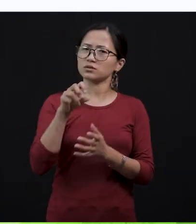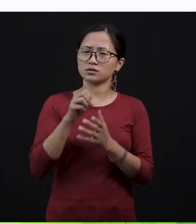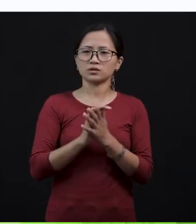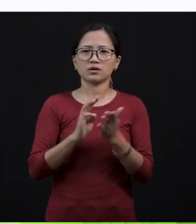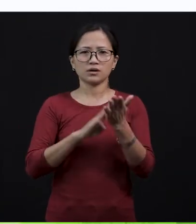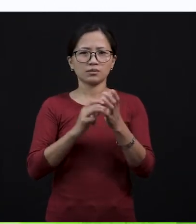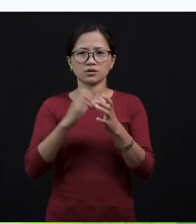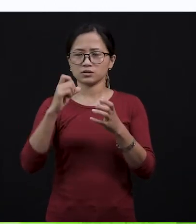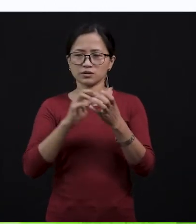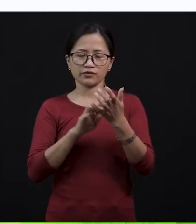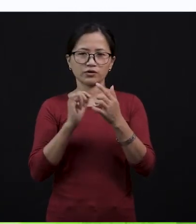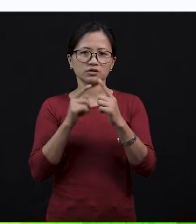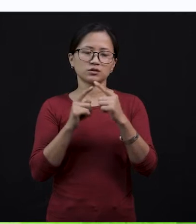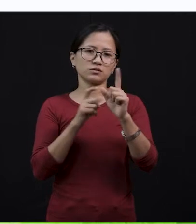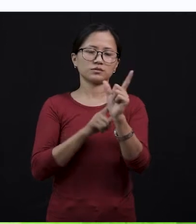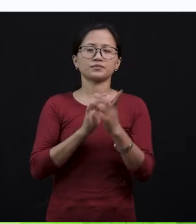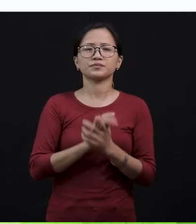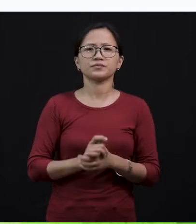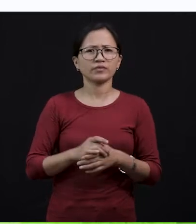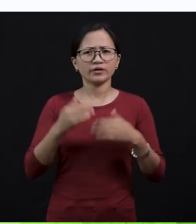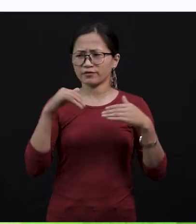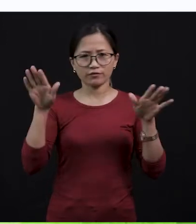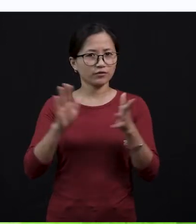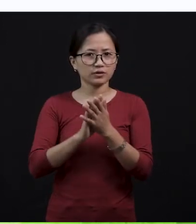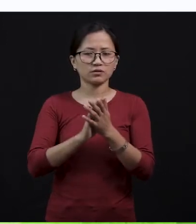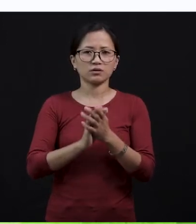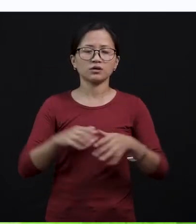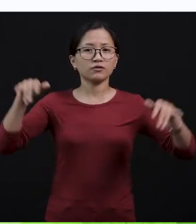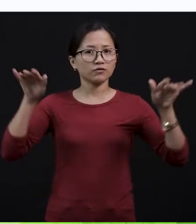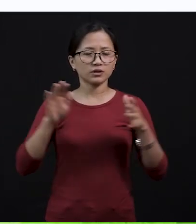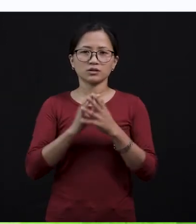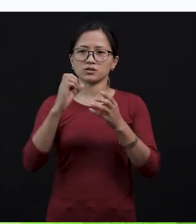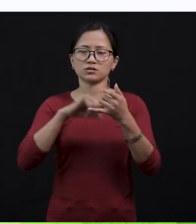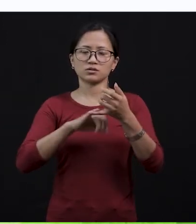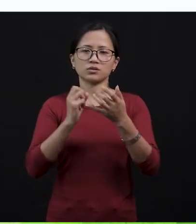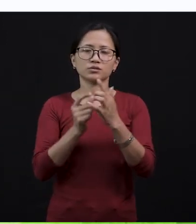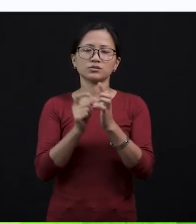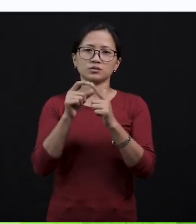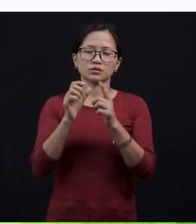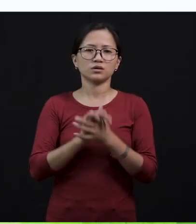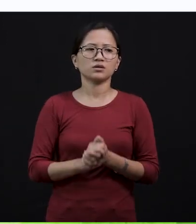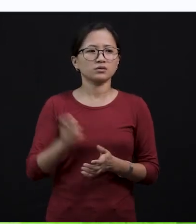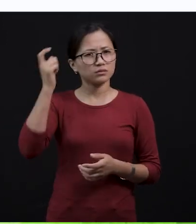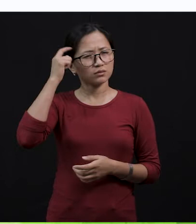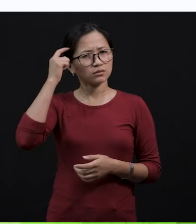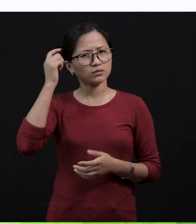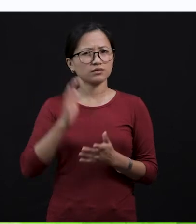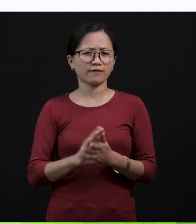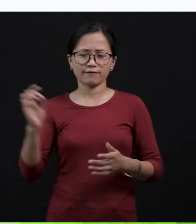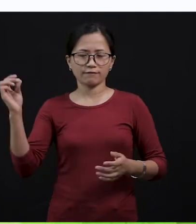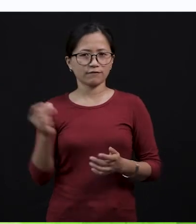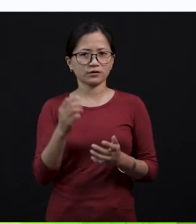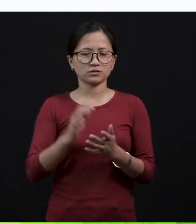Macavity. And even the flying squad, in this case here, when we say flying squad, we can think about it in this way. The